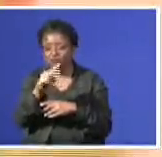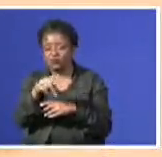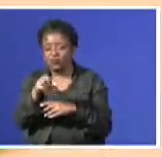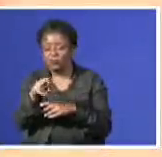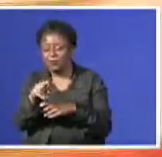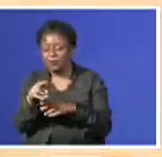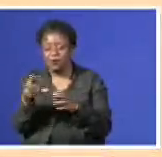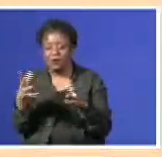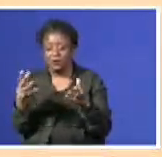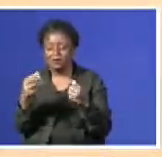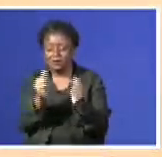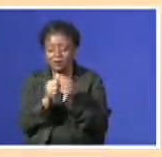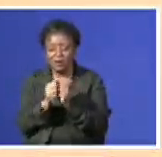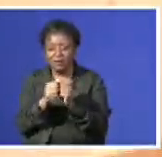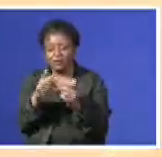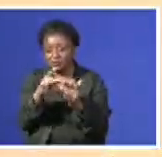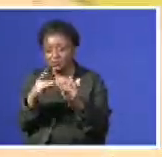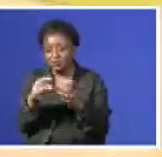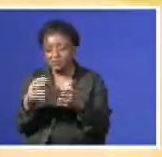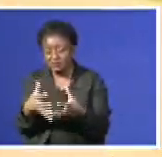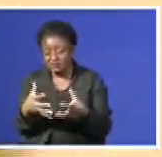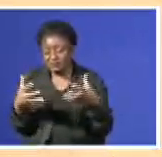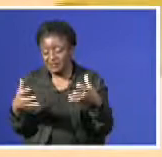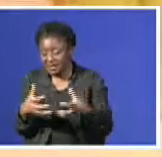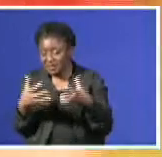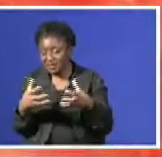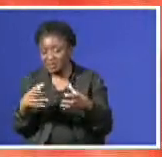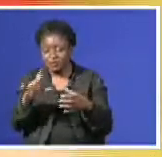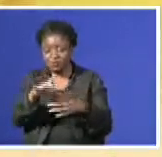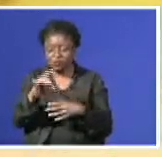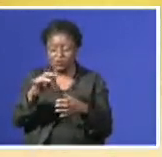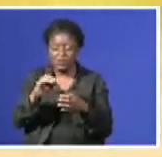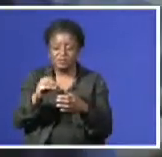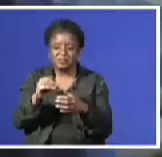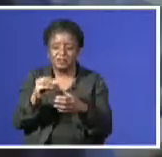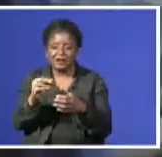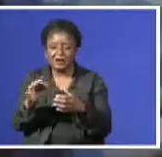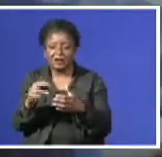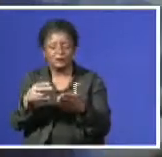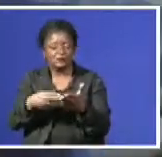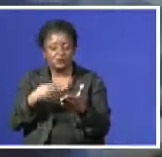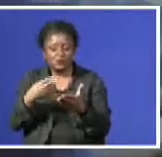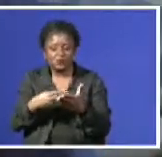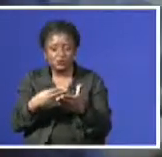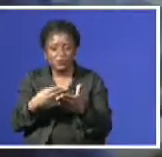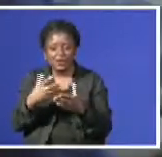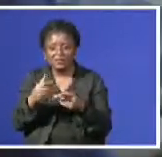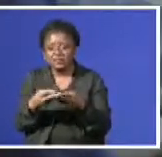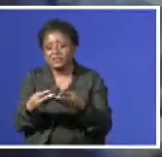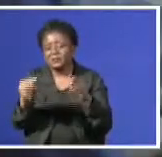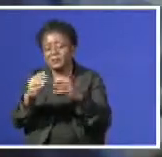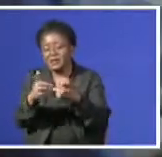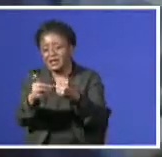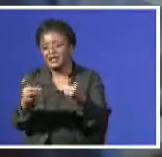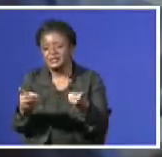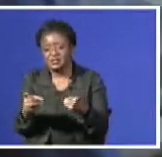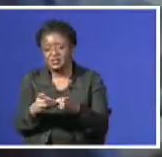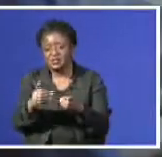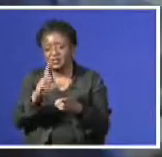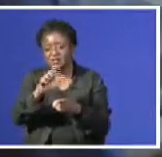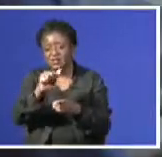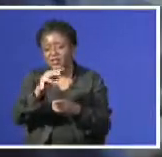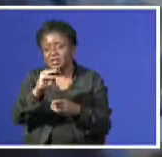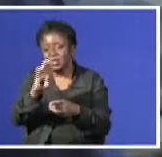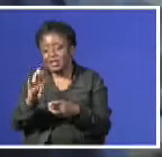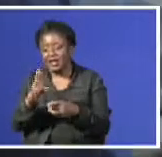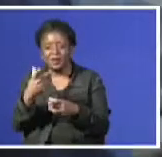salad. They're going to have a choice of soup. And then the entree is going to be a llama and grouper, as well as they can get a beef short ribs,